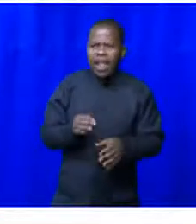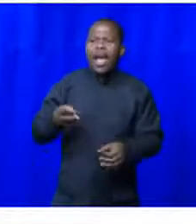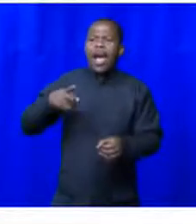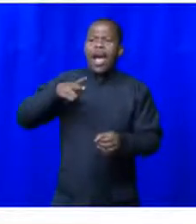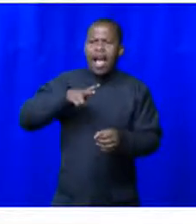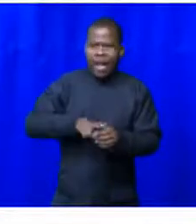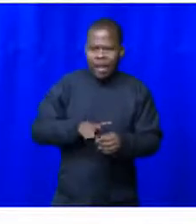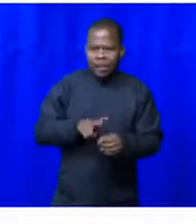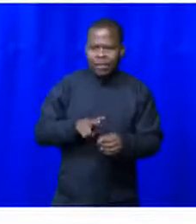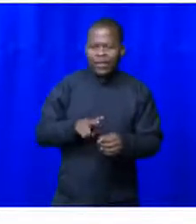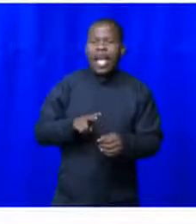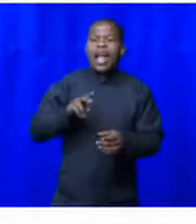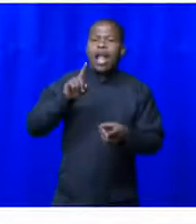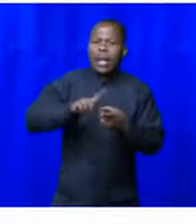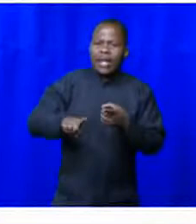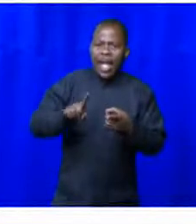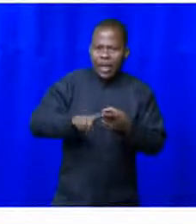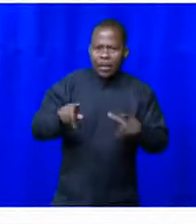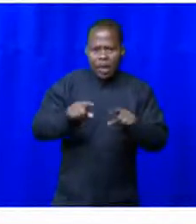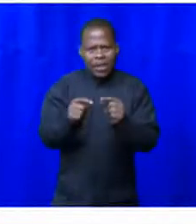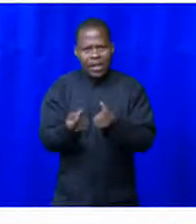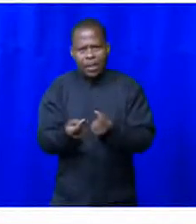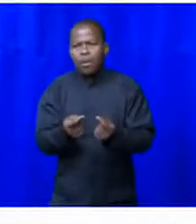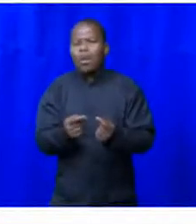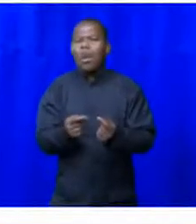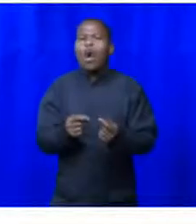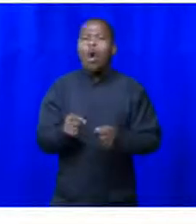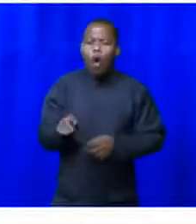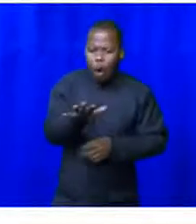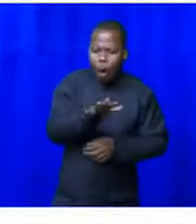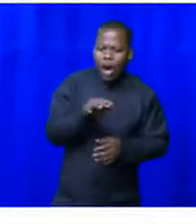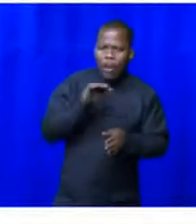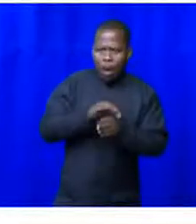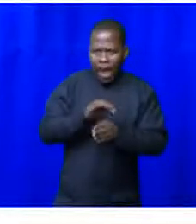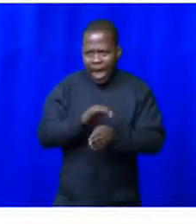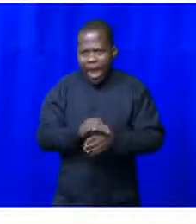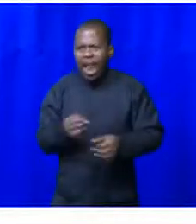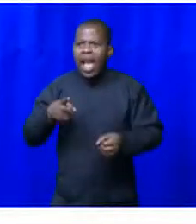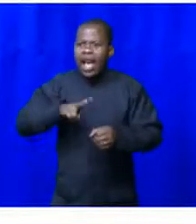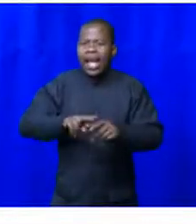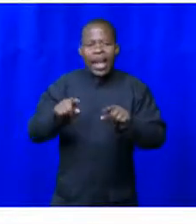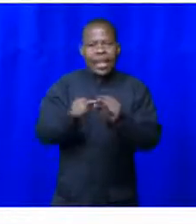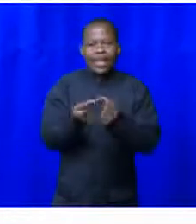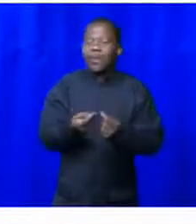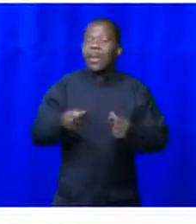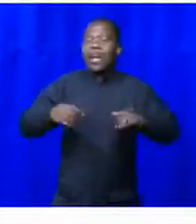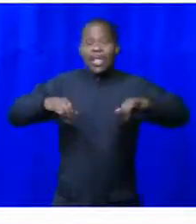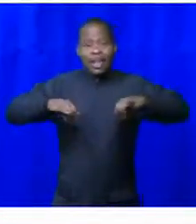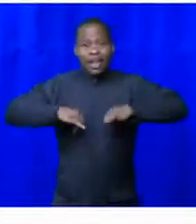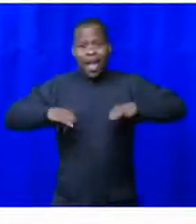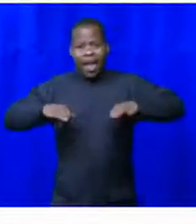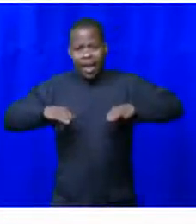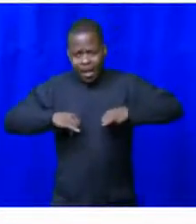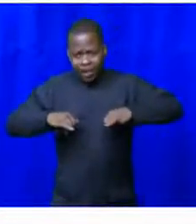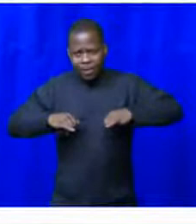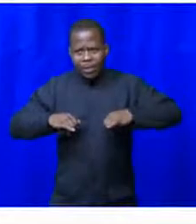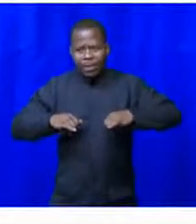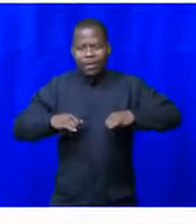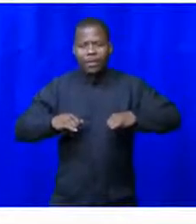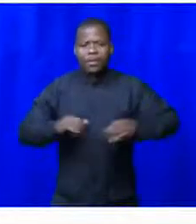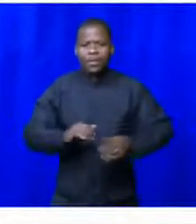We don't have any injuries in the team. The team looks sharp. The response is